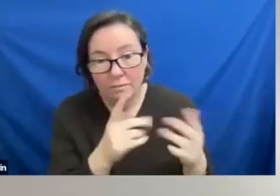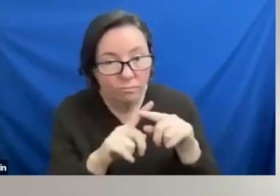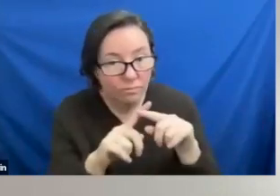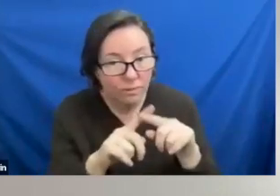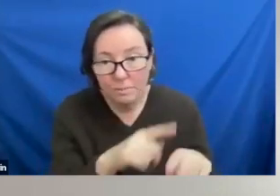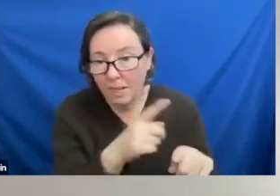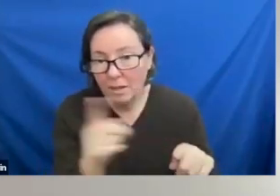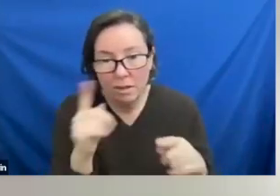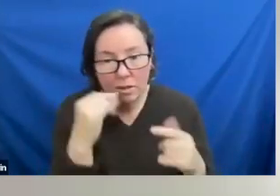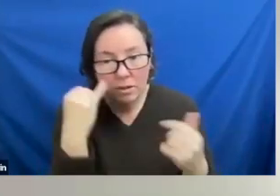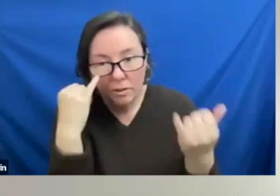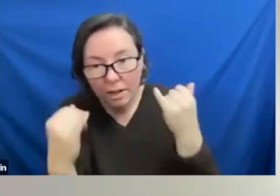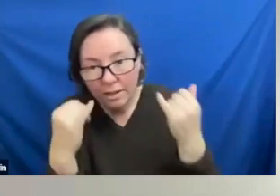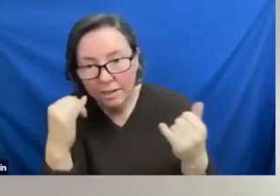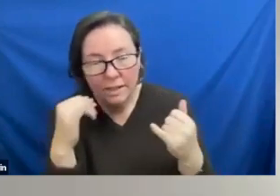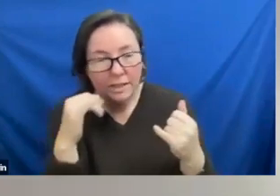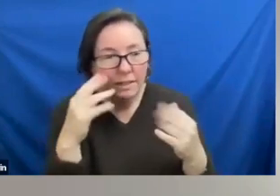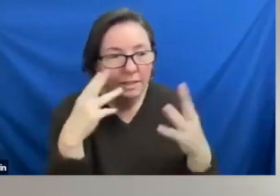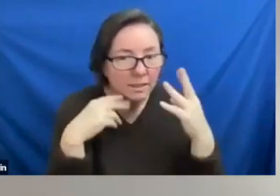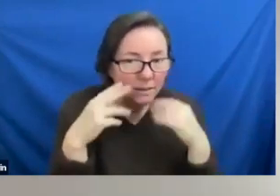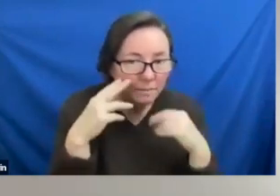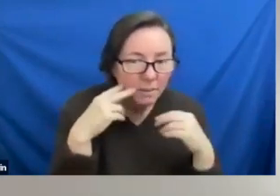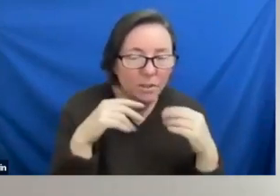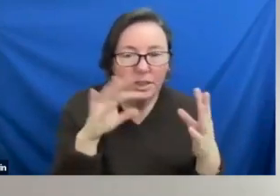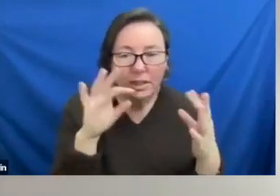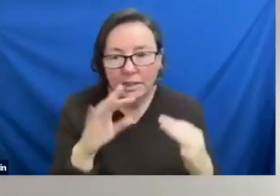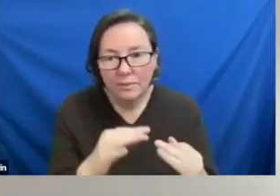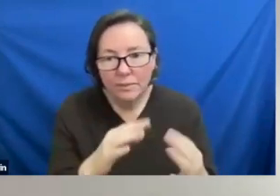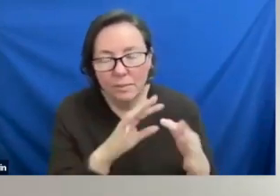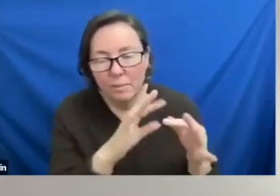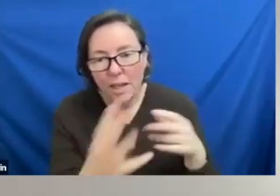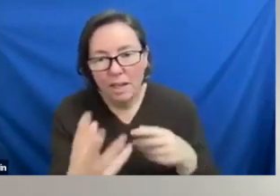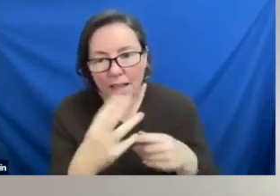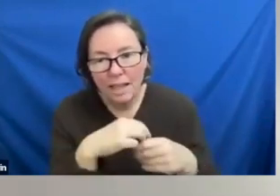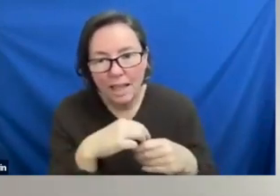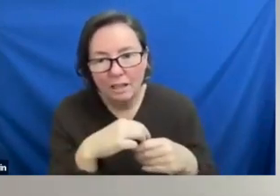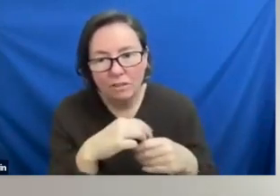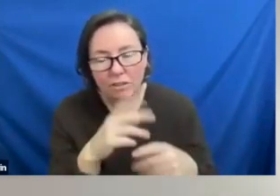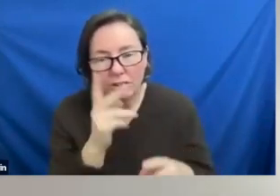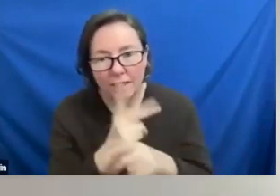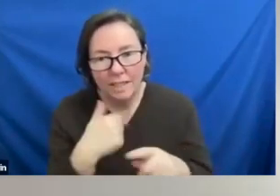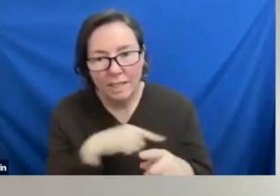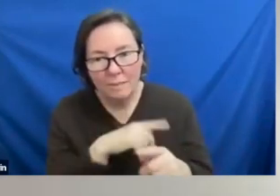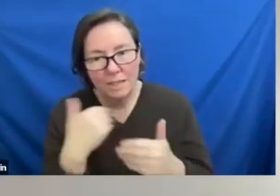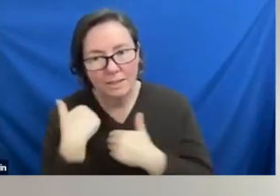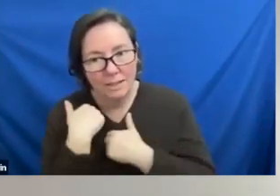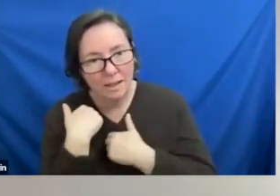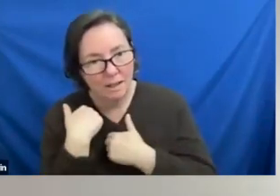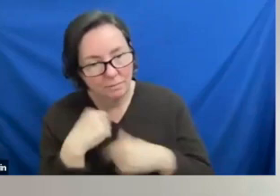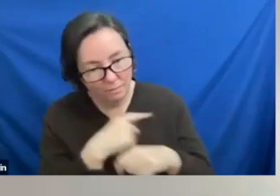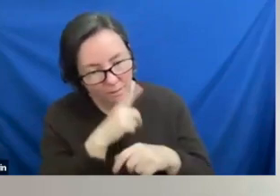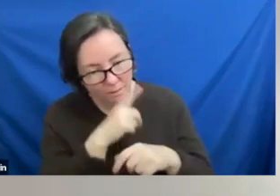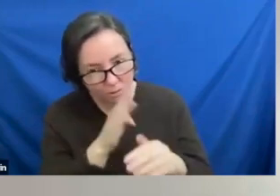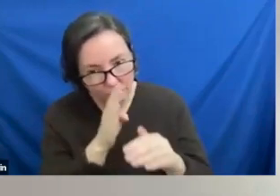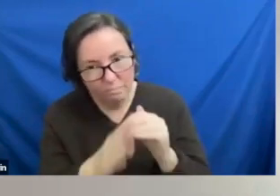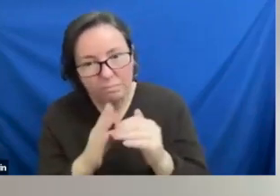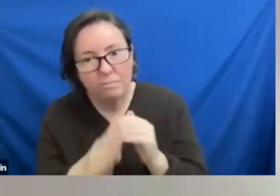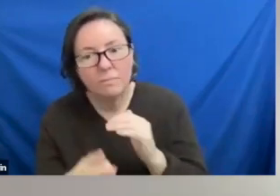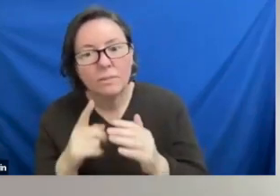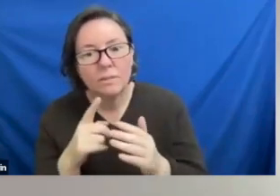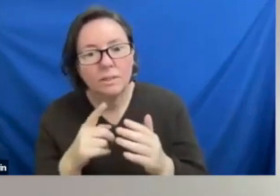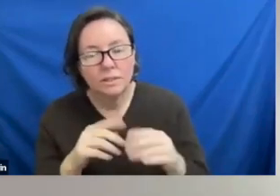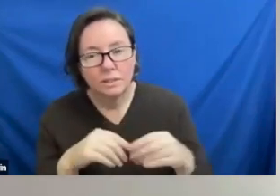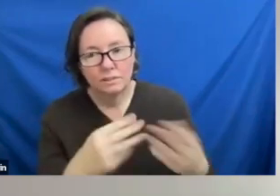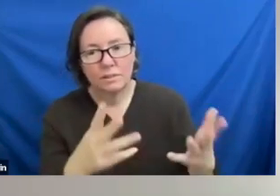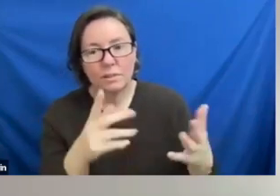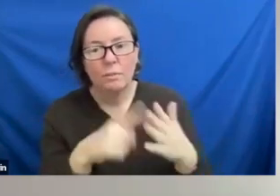to continue to stay engaged, make sure that you're holding us accountable, and making sure that this space is